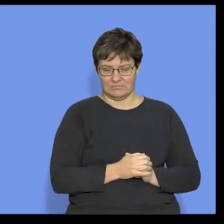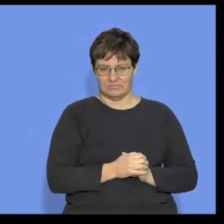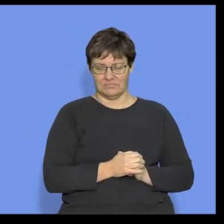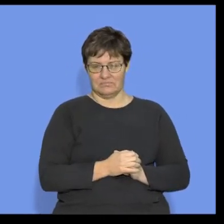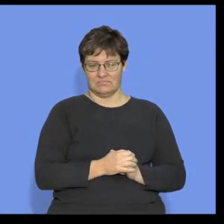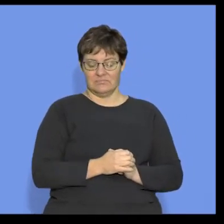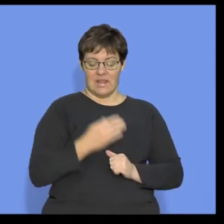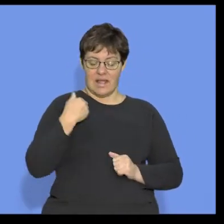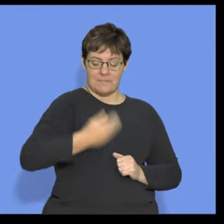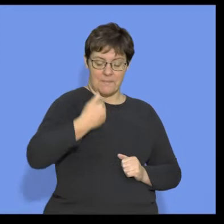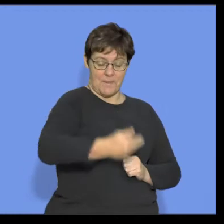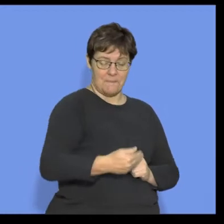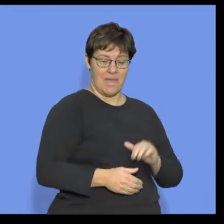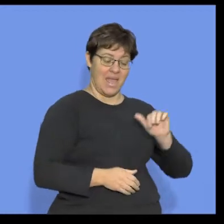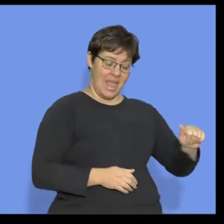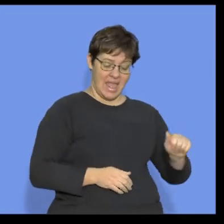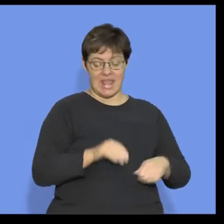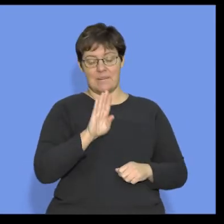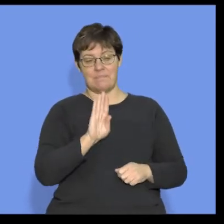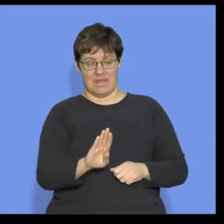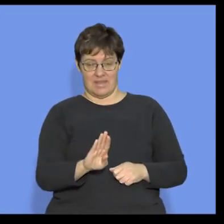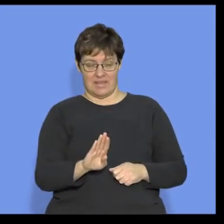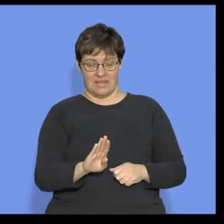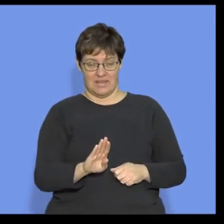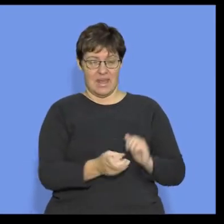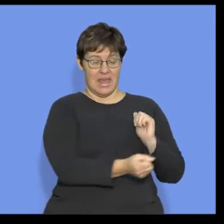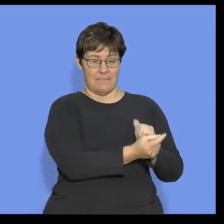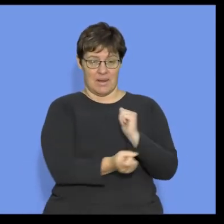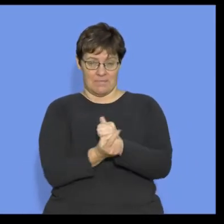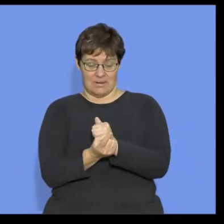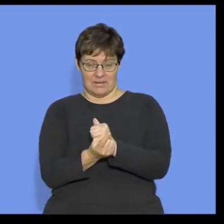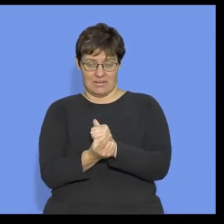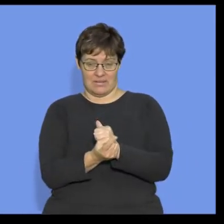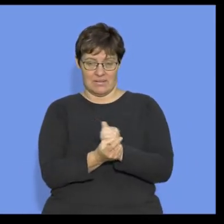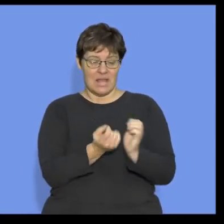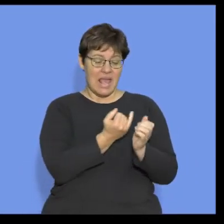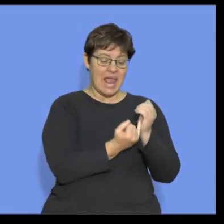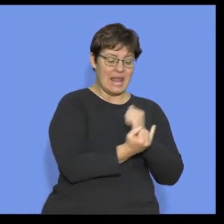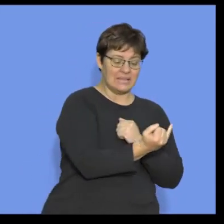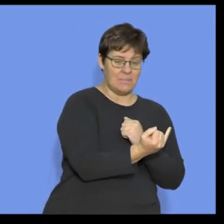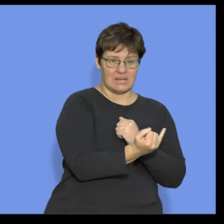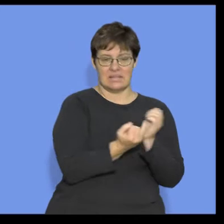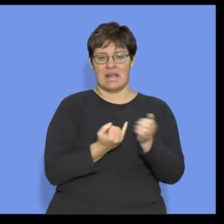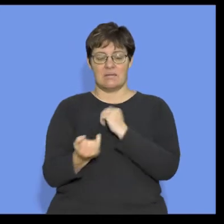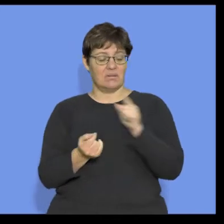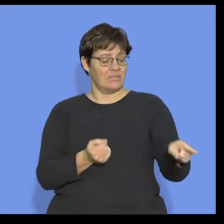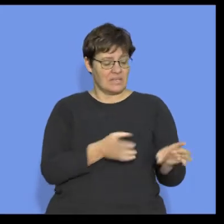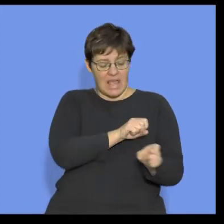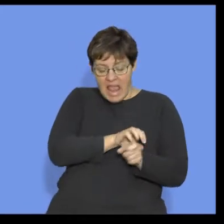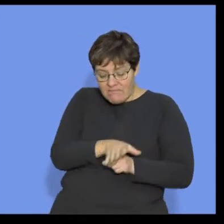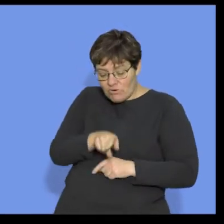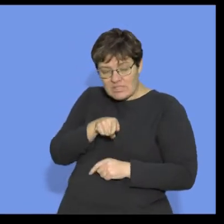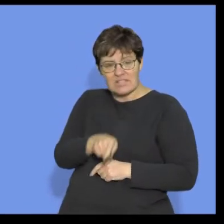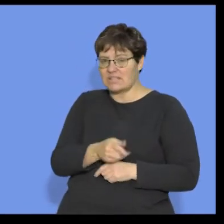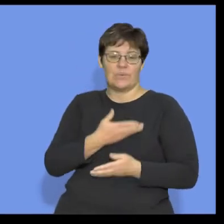So 2 successive events, A and B, are said to be independent if the outcome